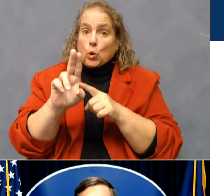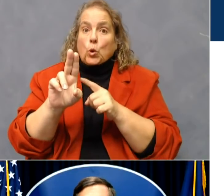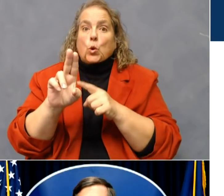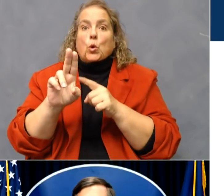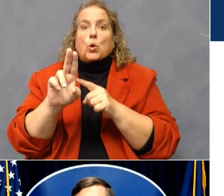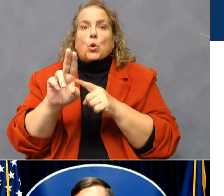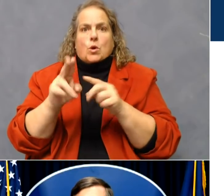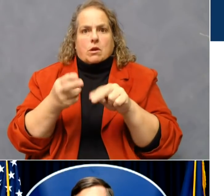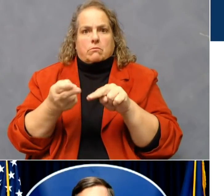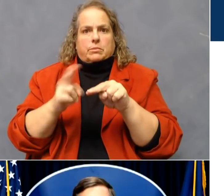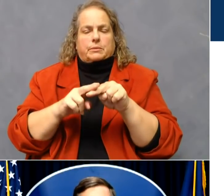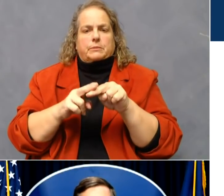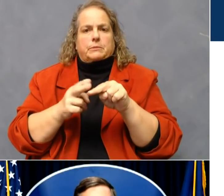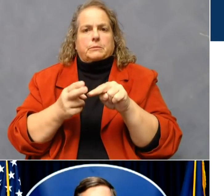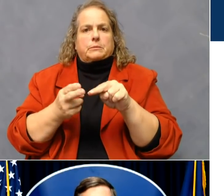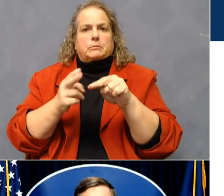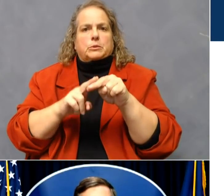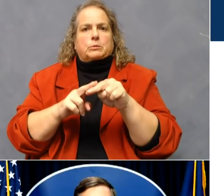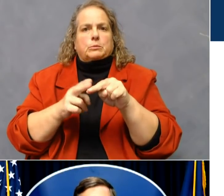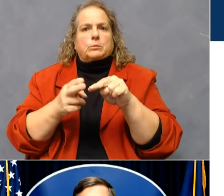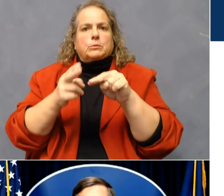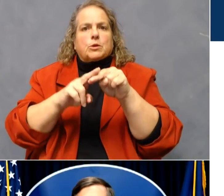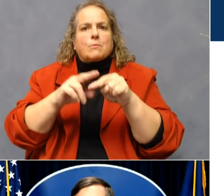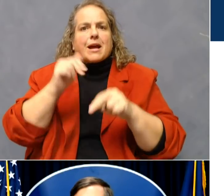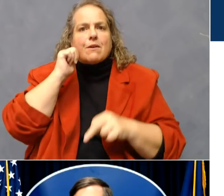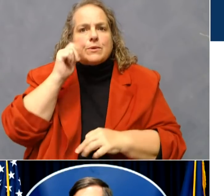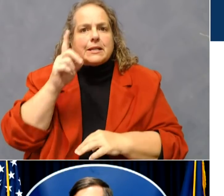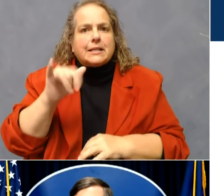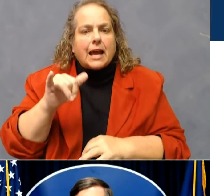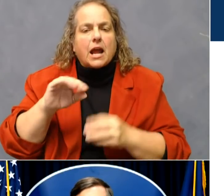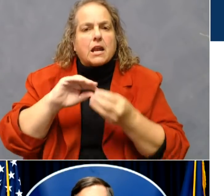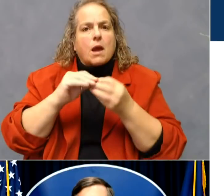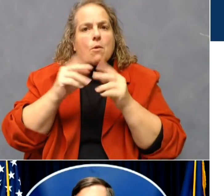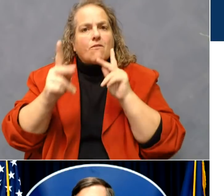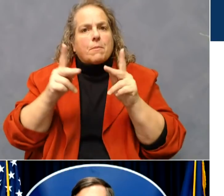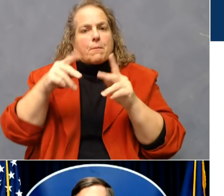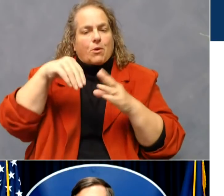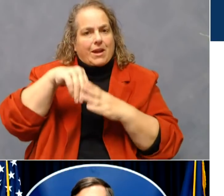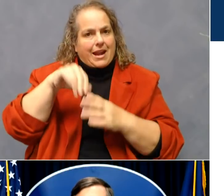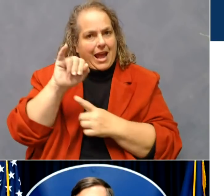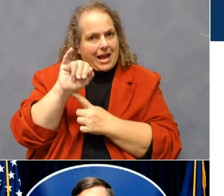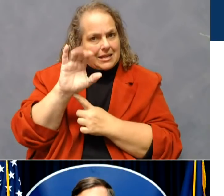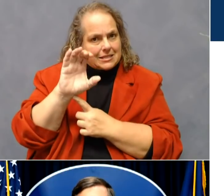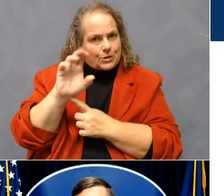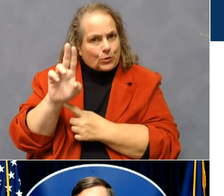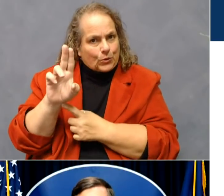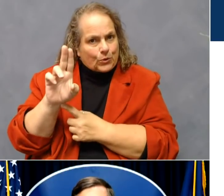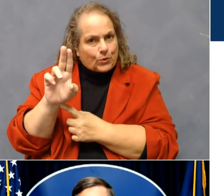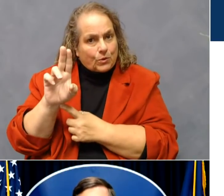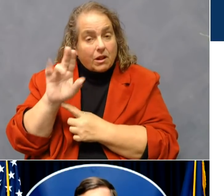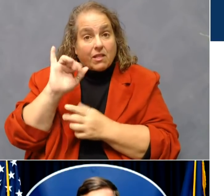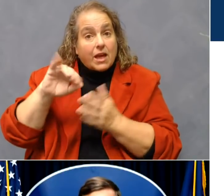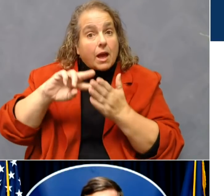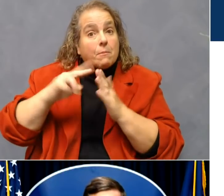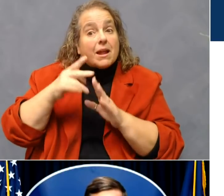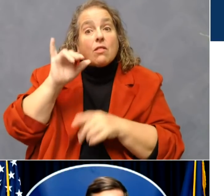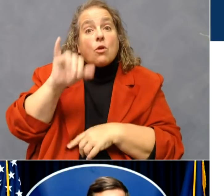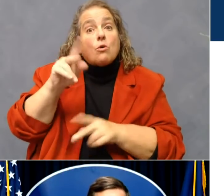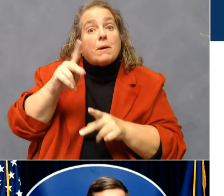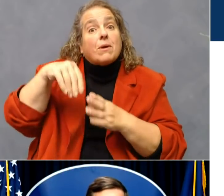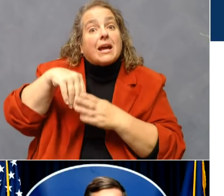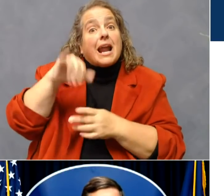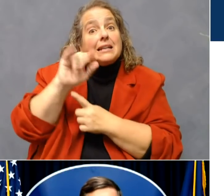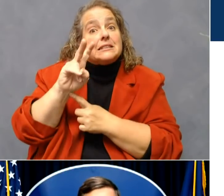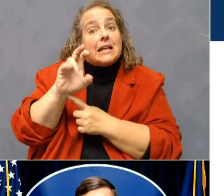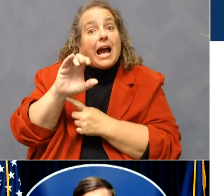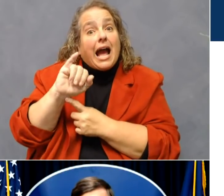day over day, the number of people in an intensive care unit. And that means that these people are fighting for their lives. Exponential